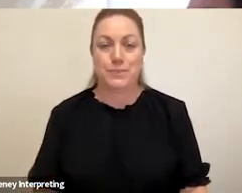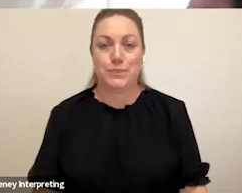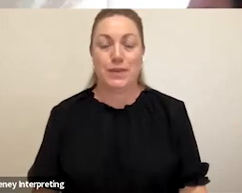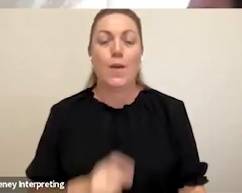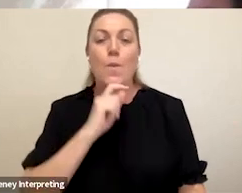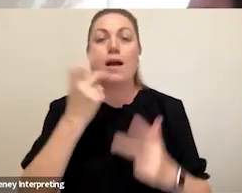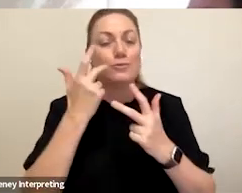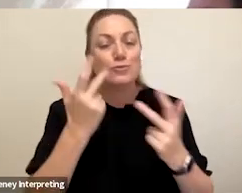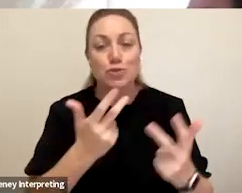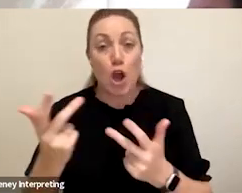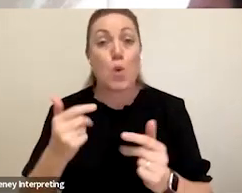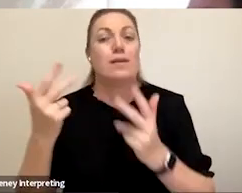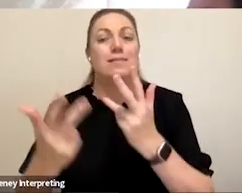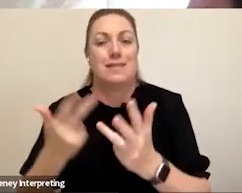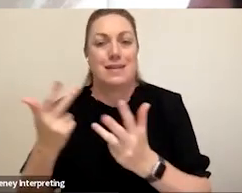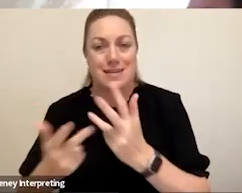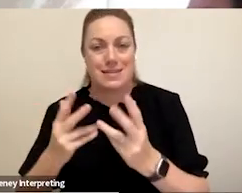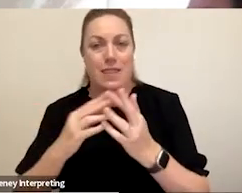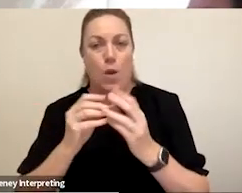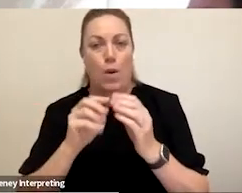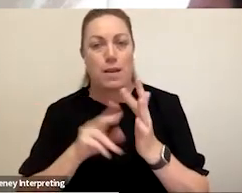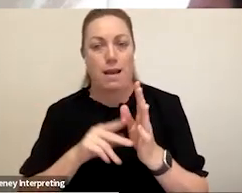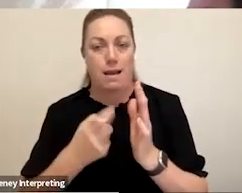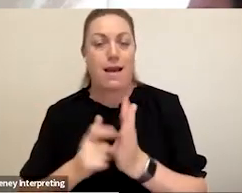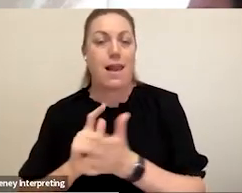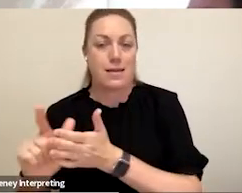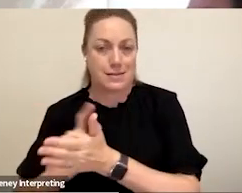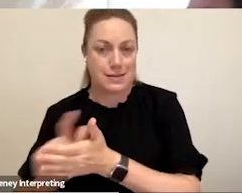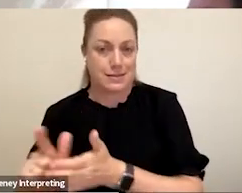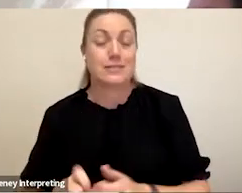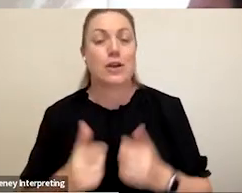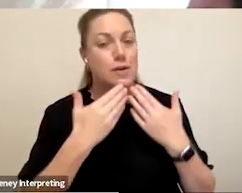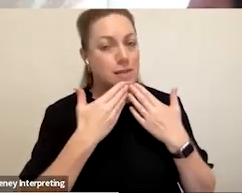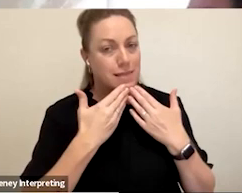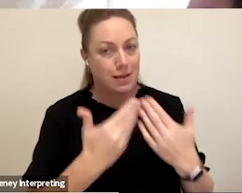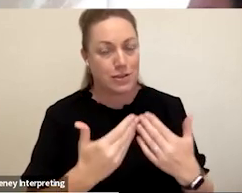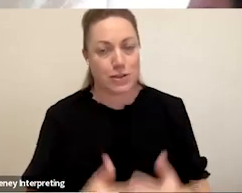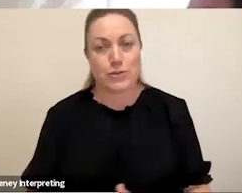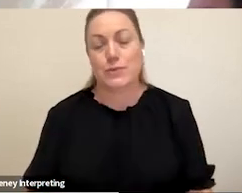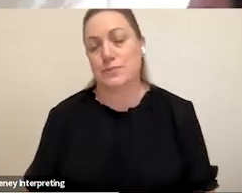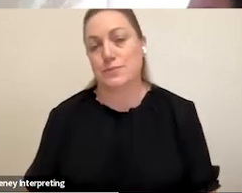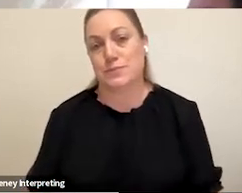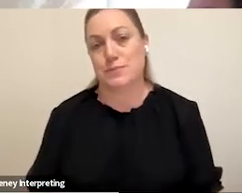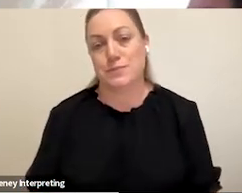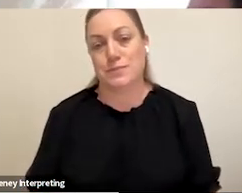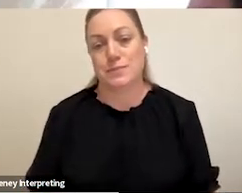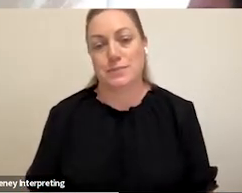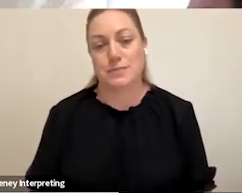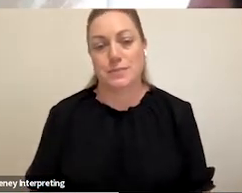Margaret said, in another webinar later this year. And thank you very much, Margaret.